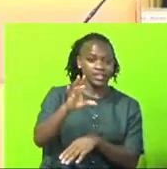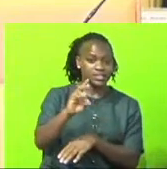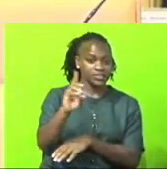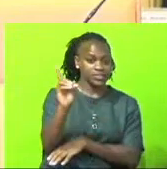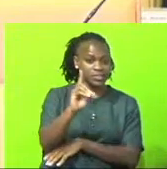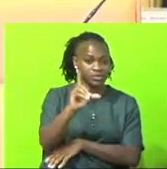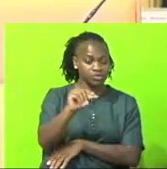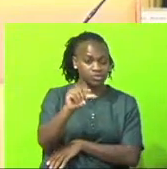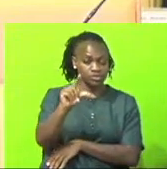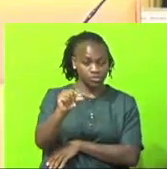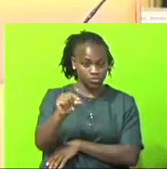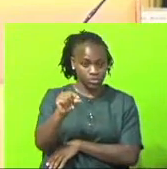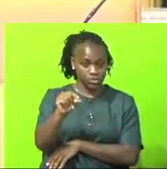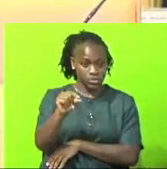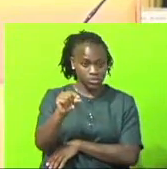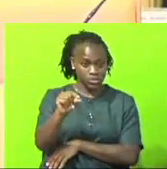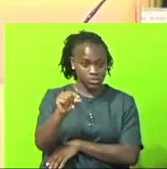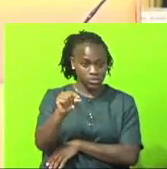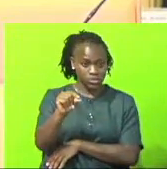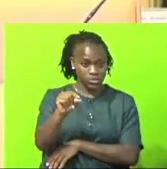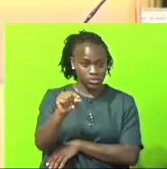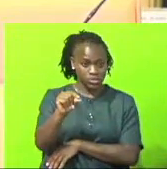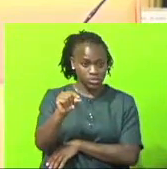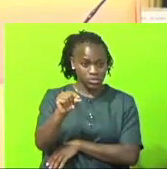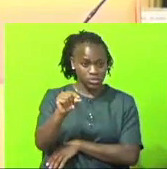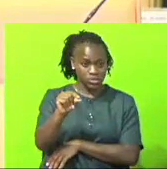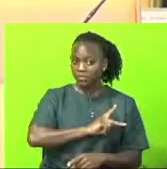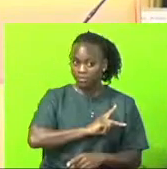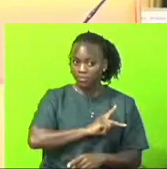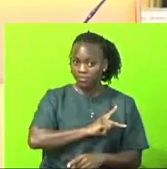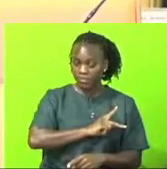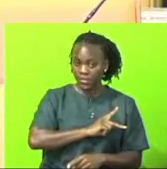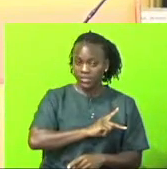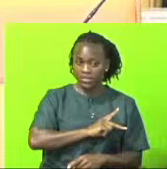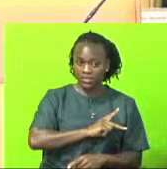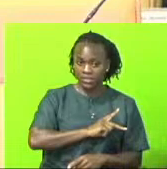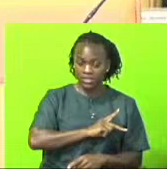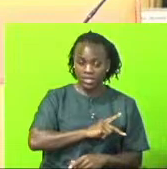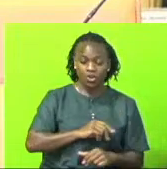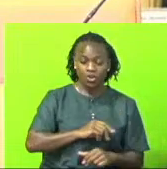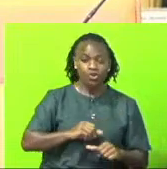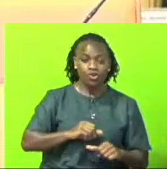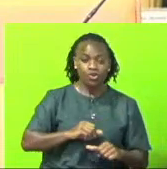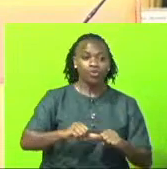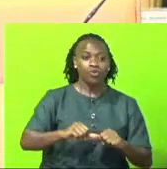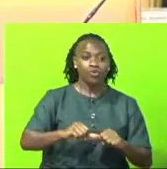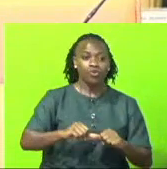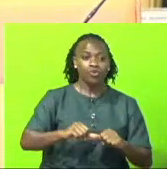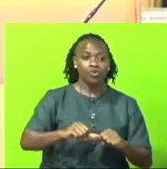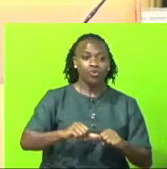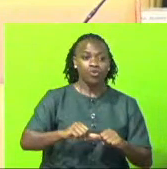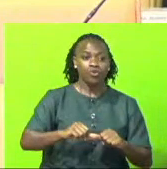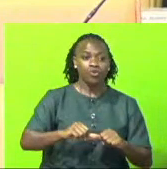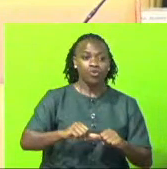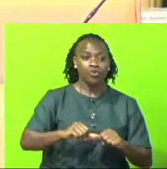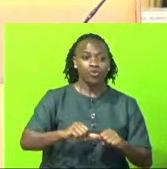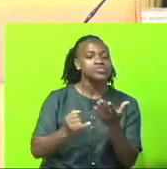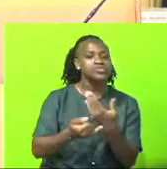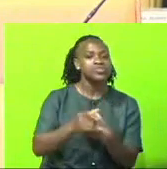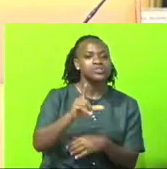2020, when Parliament is still in session till 7th January 2021, how does an